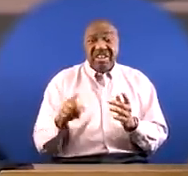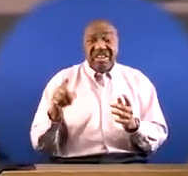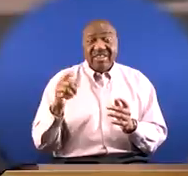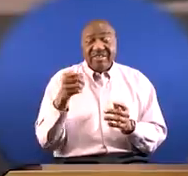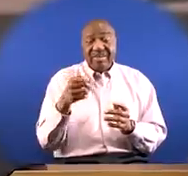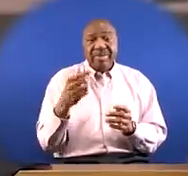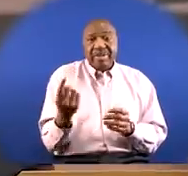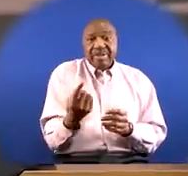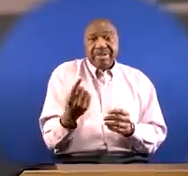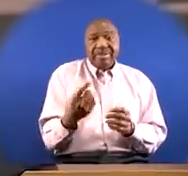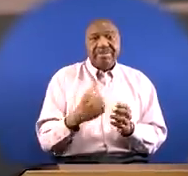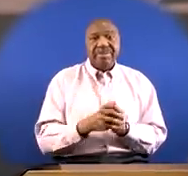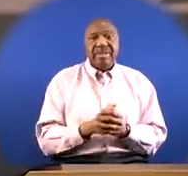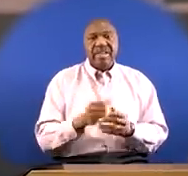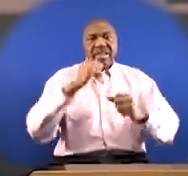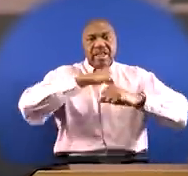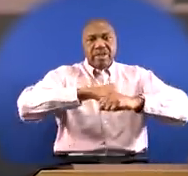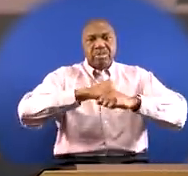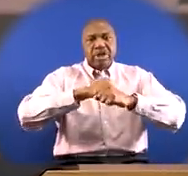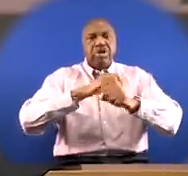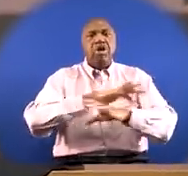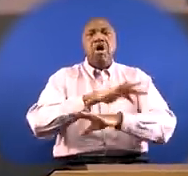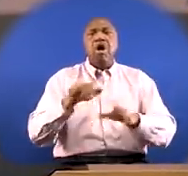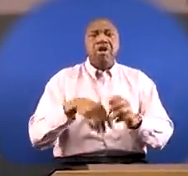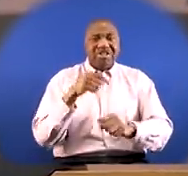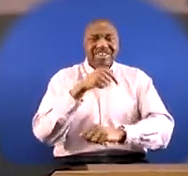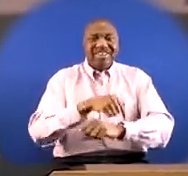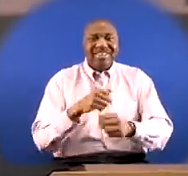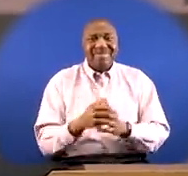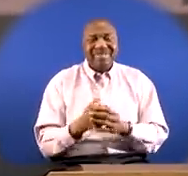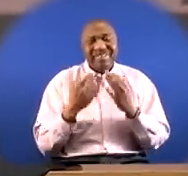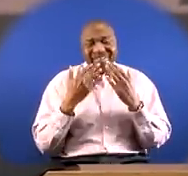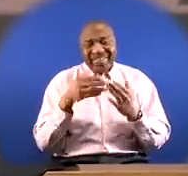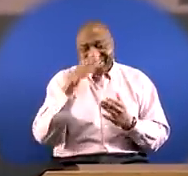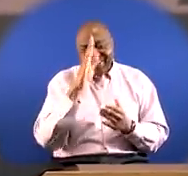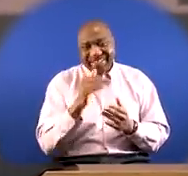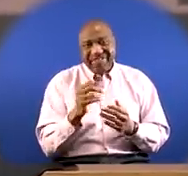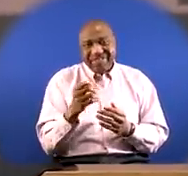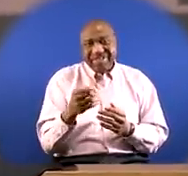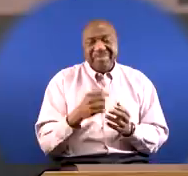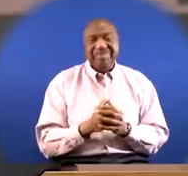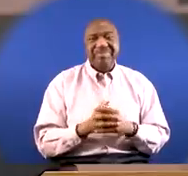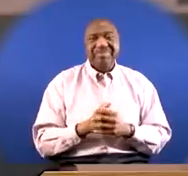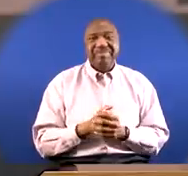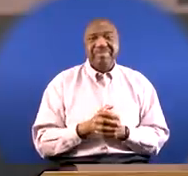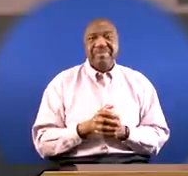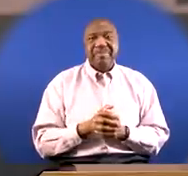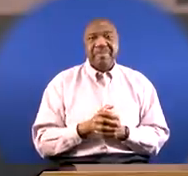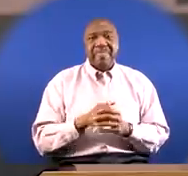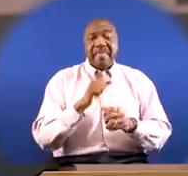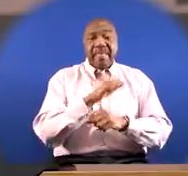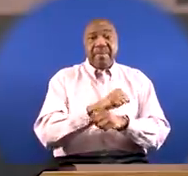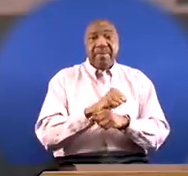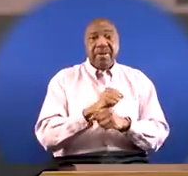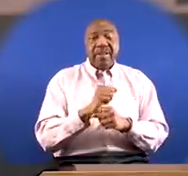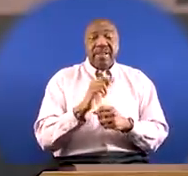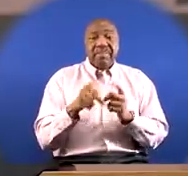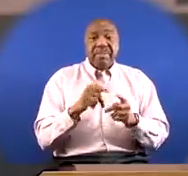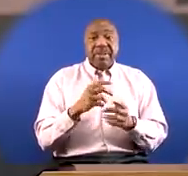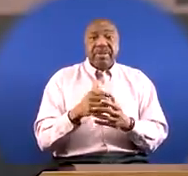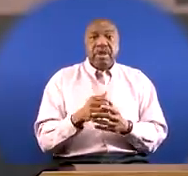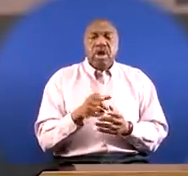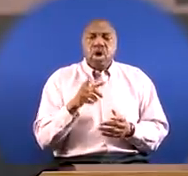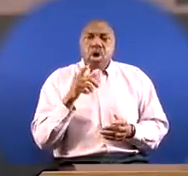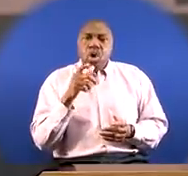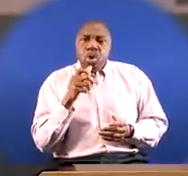side. He's got bodyguards at all times, and we thank God for him and for them and for the work that they do. Anybody glad to be in church?